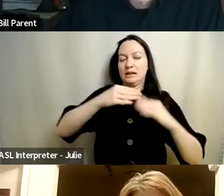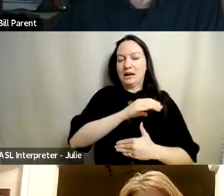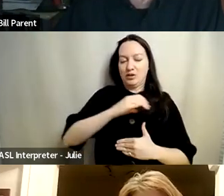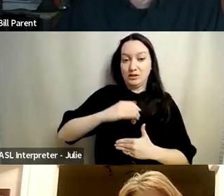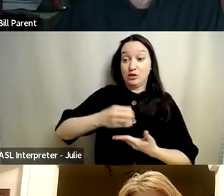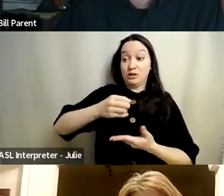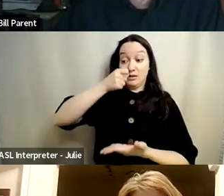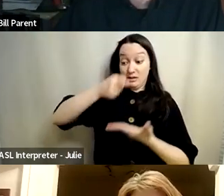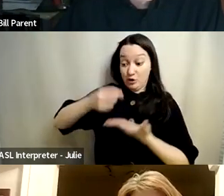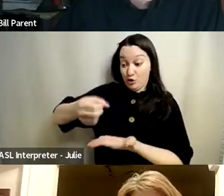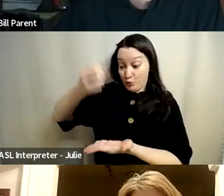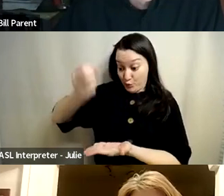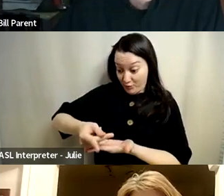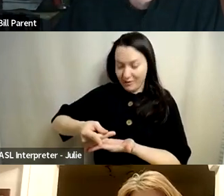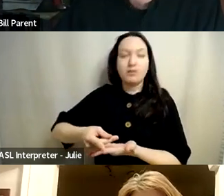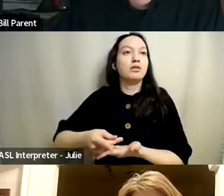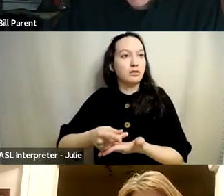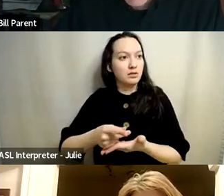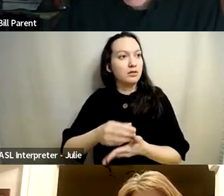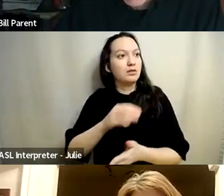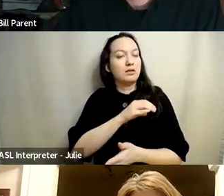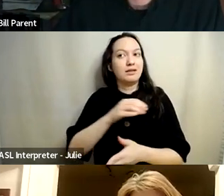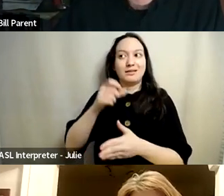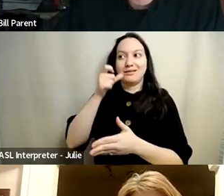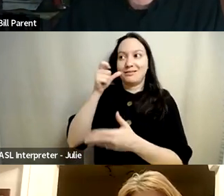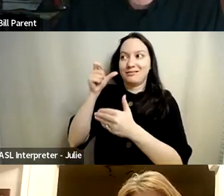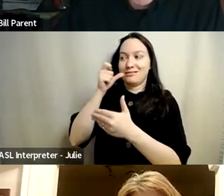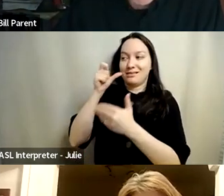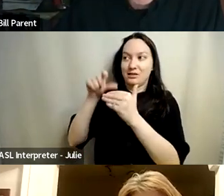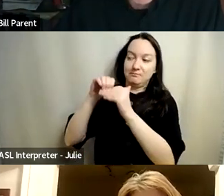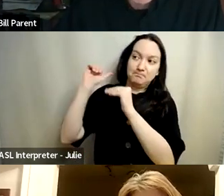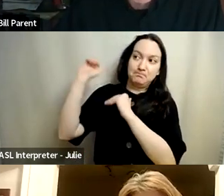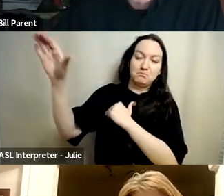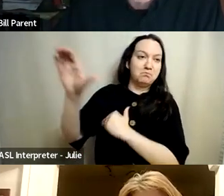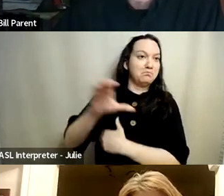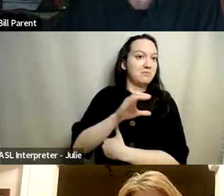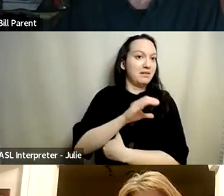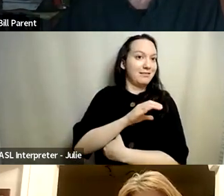the letter, and as a commission, send the letter to council.